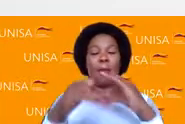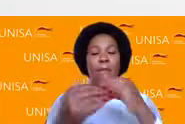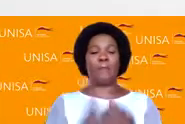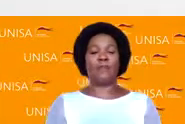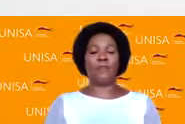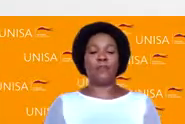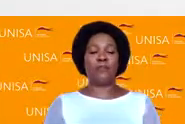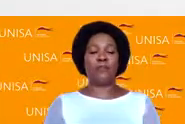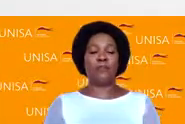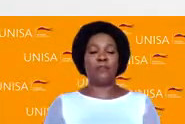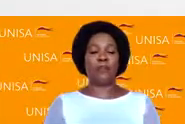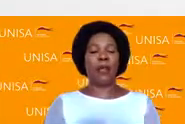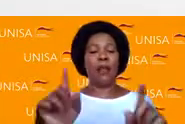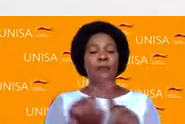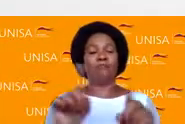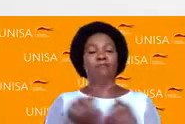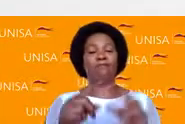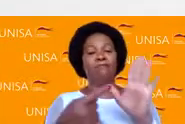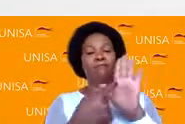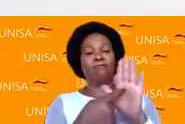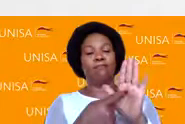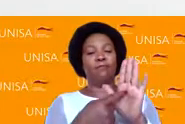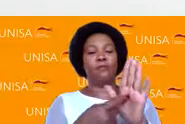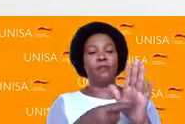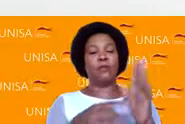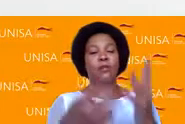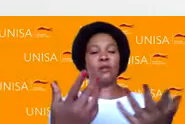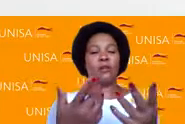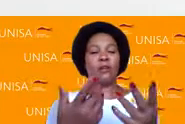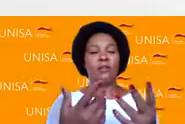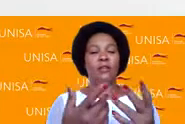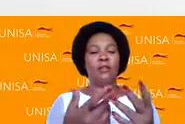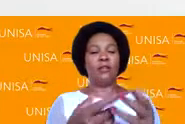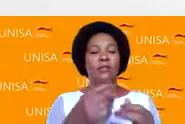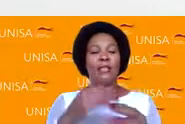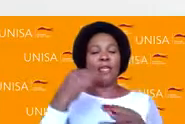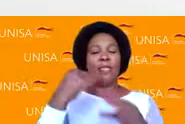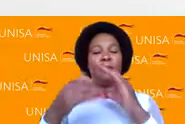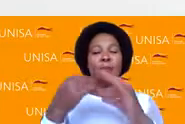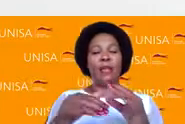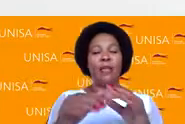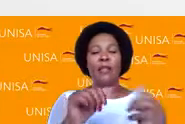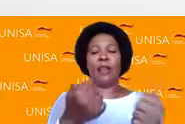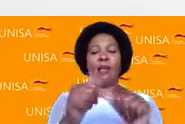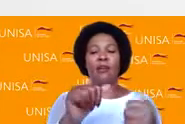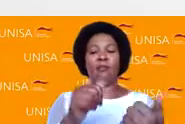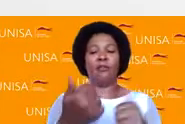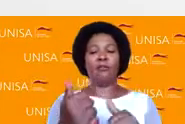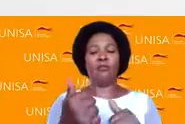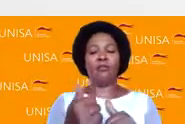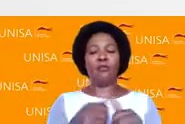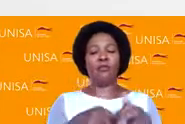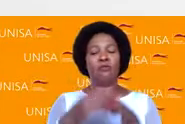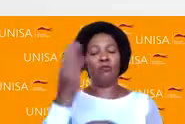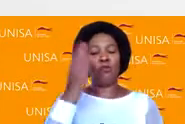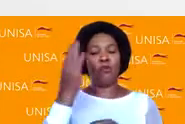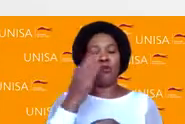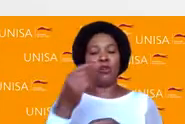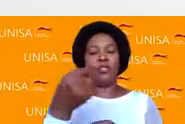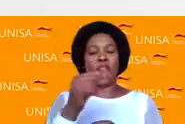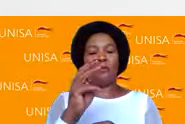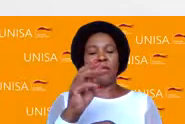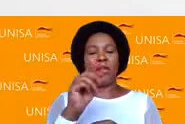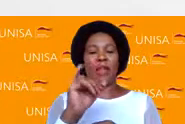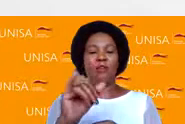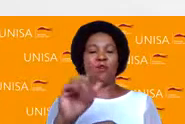So as you can see over here, it's basically a Outlook email account. If you're familiar with Gmail or other email accounts, it works